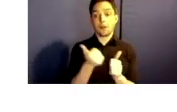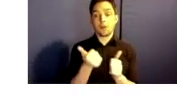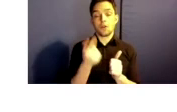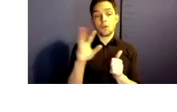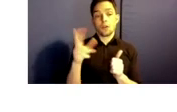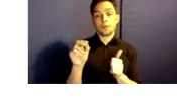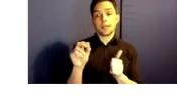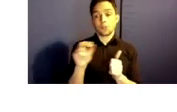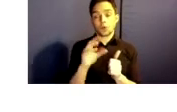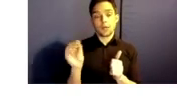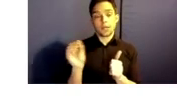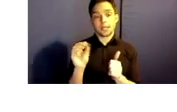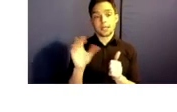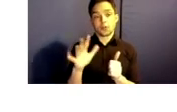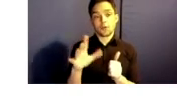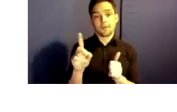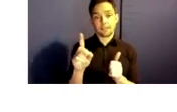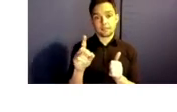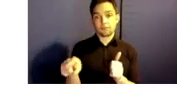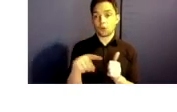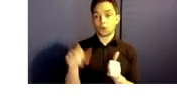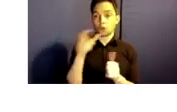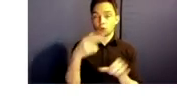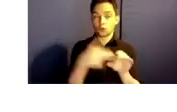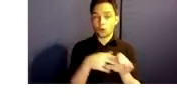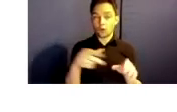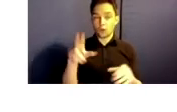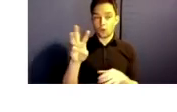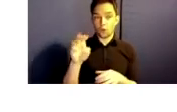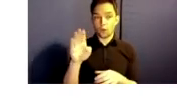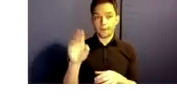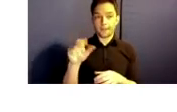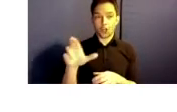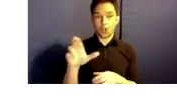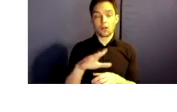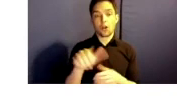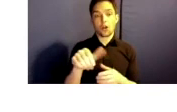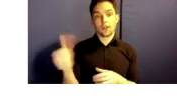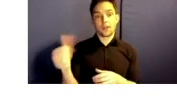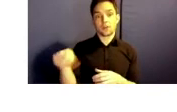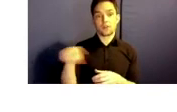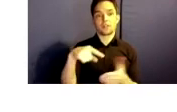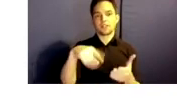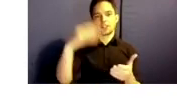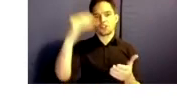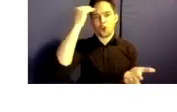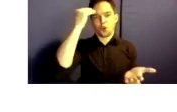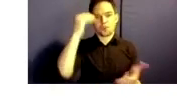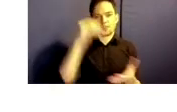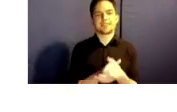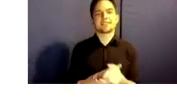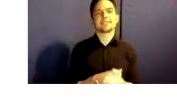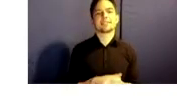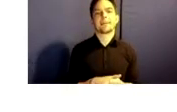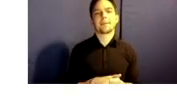and health colleague that joined the webinar, and because for all the other, I'm sure this is very well known.